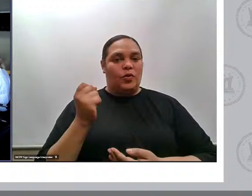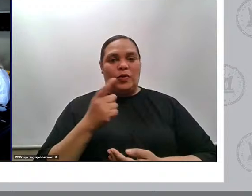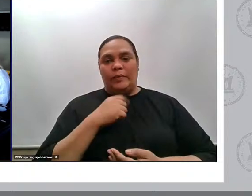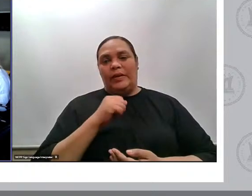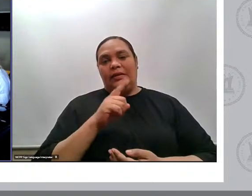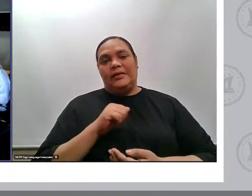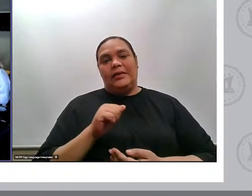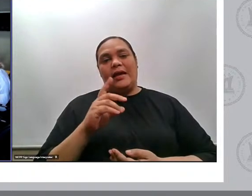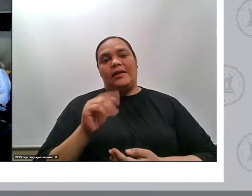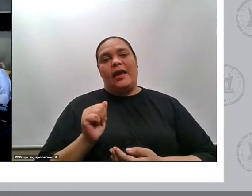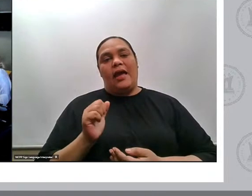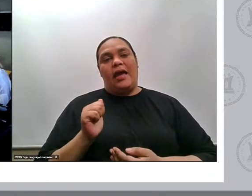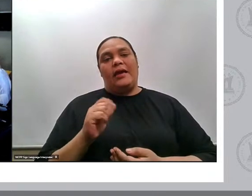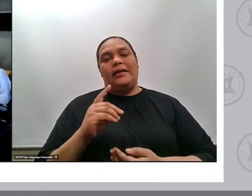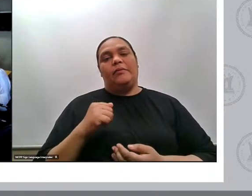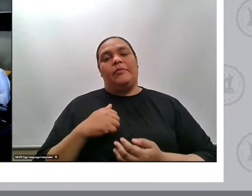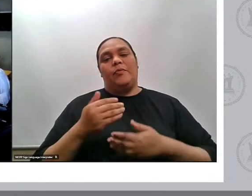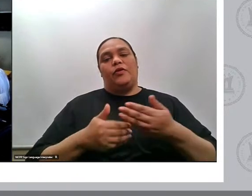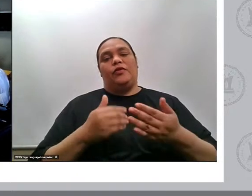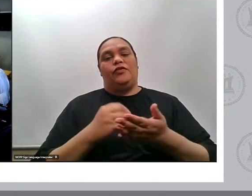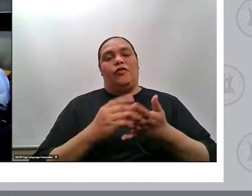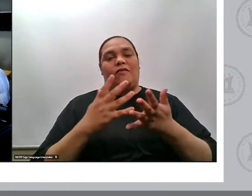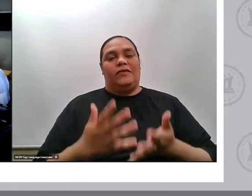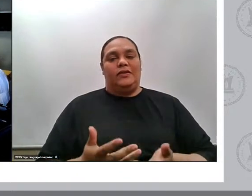Adams, Procedural Officer.